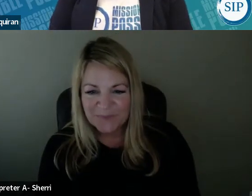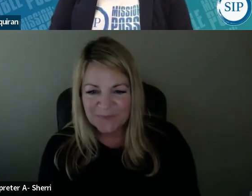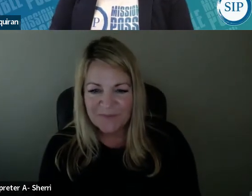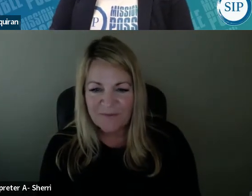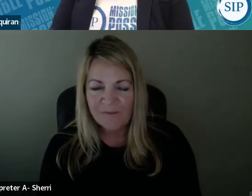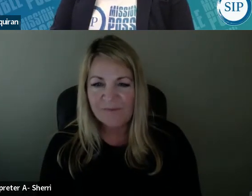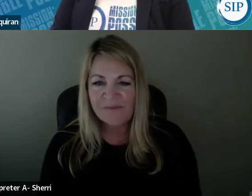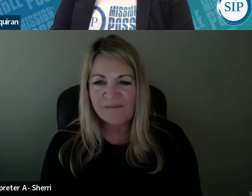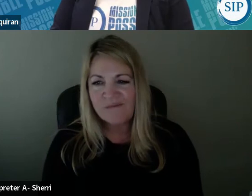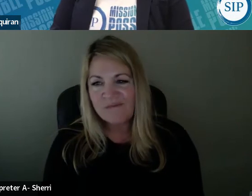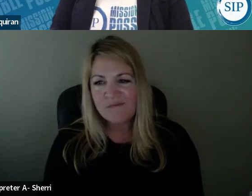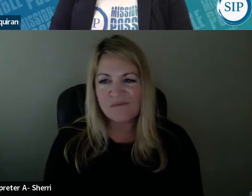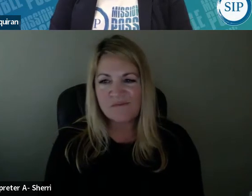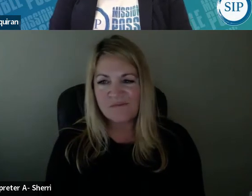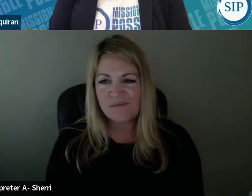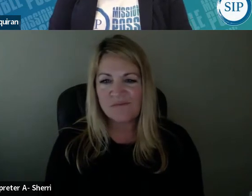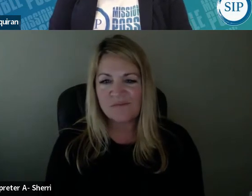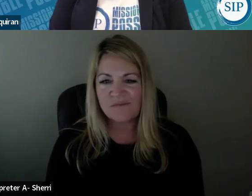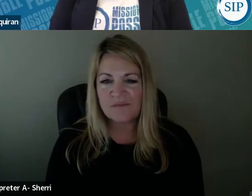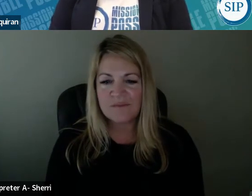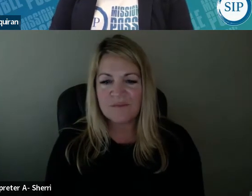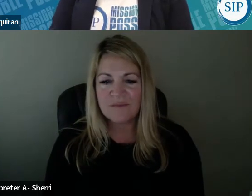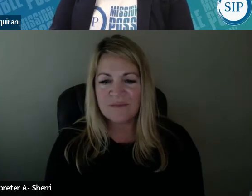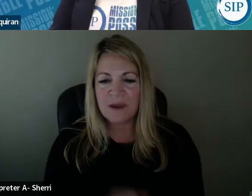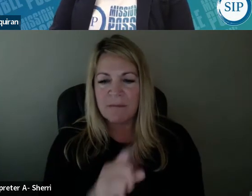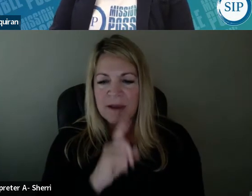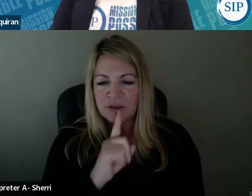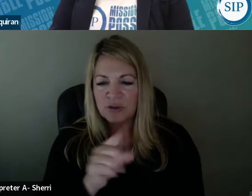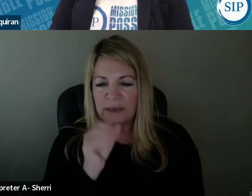see. I'm just coming through to make sure I didn't miss any.